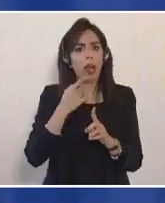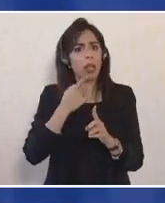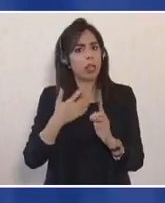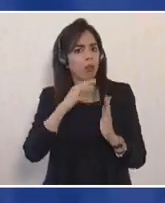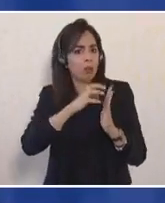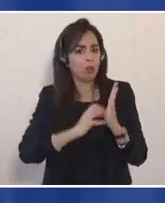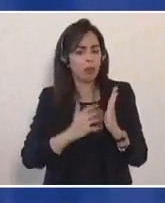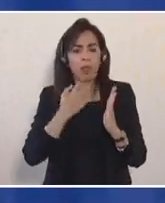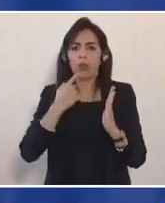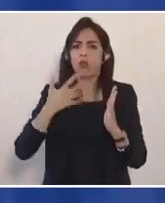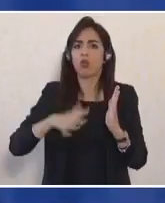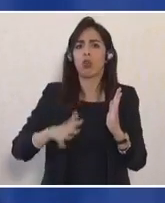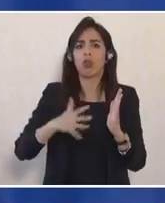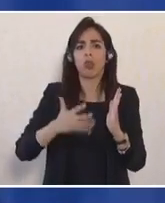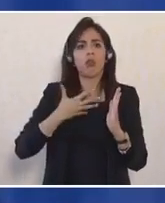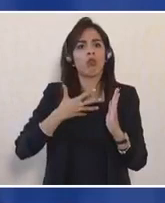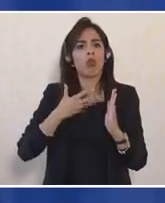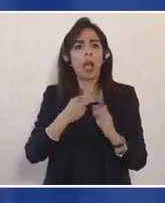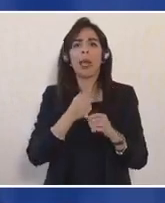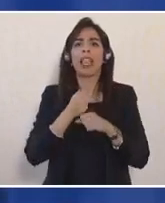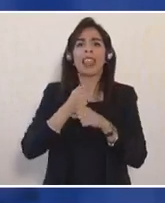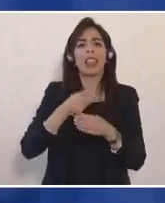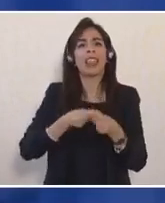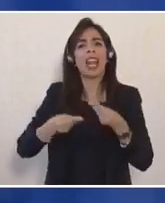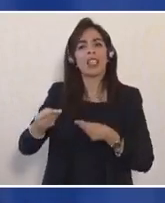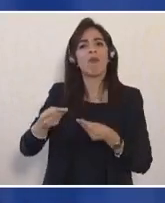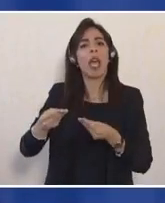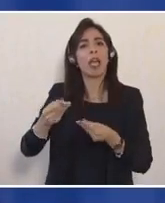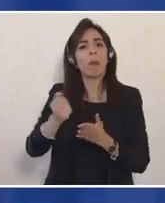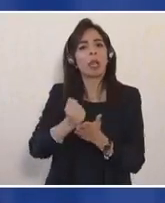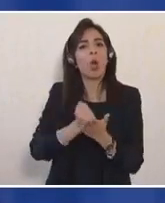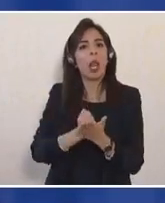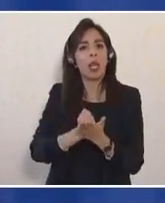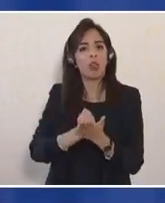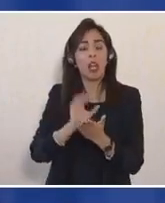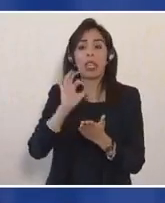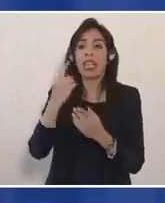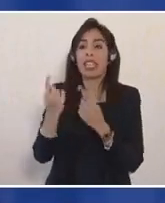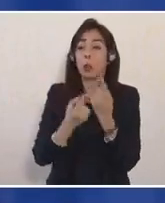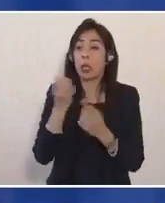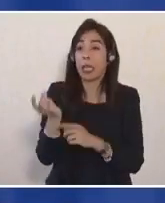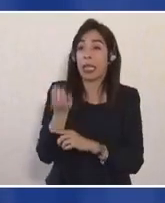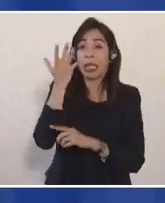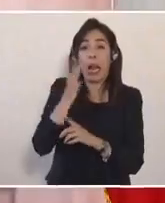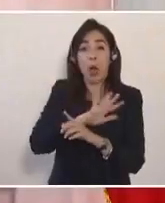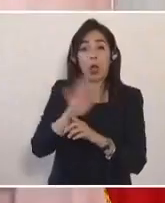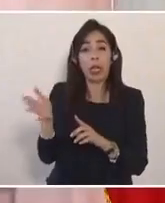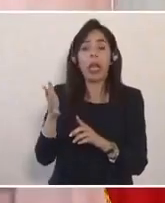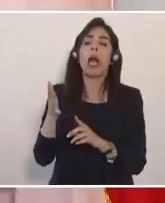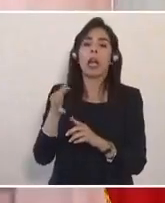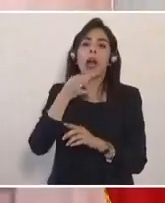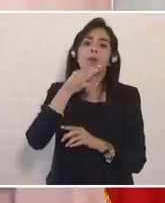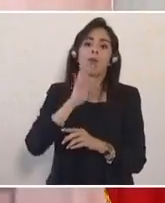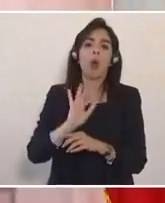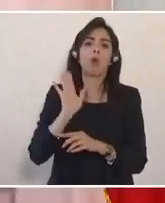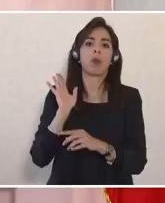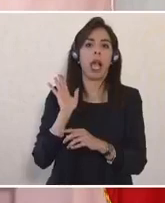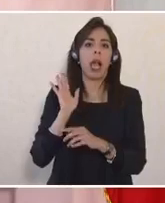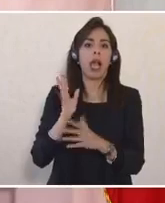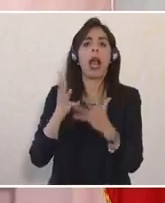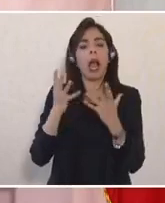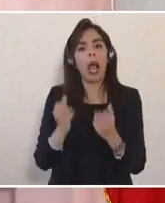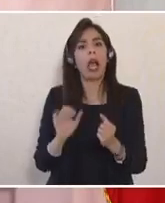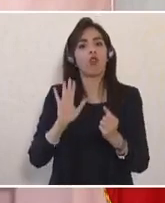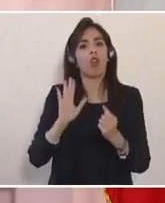in extraordinary situation, and a pandemic, of course, is an extraordinary situation. So it's already foreseen, the